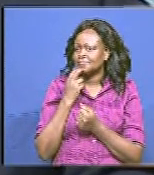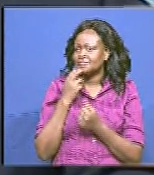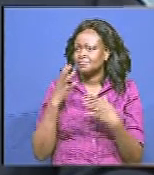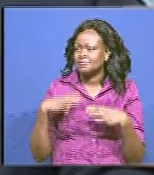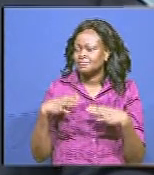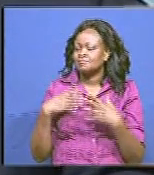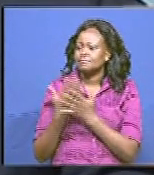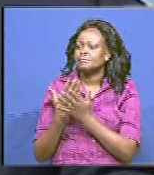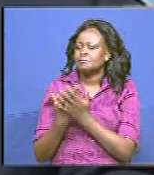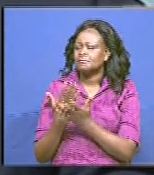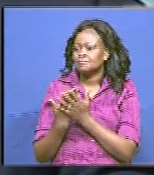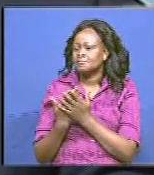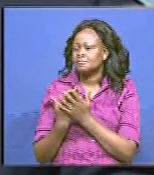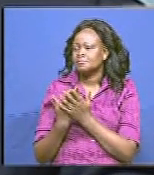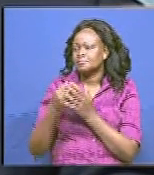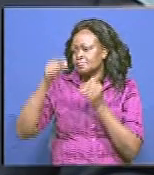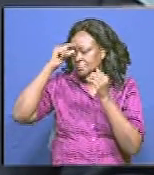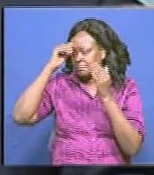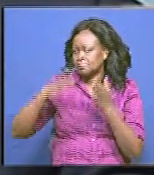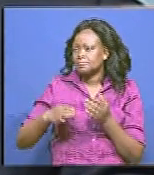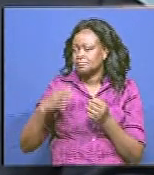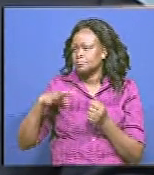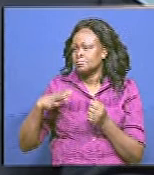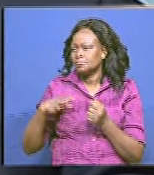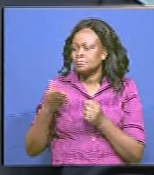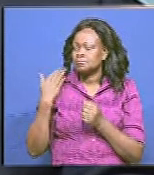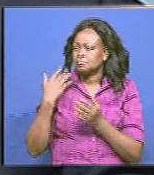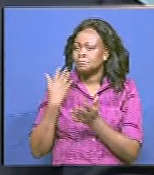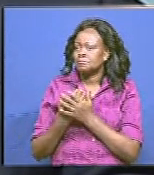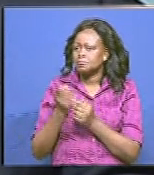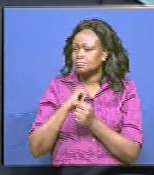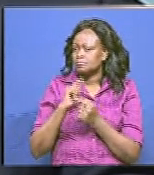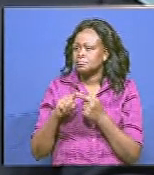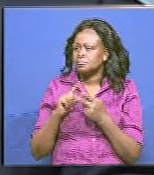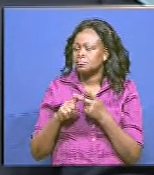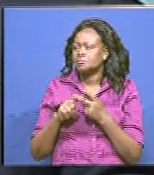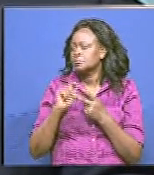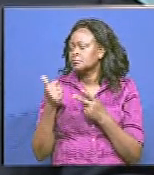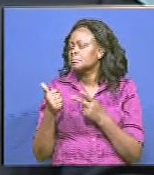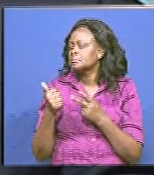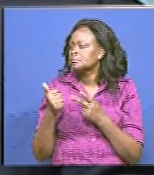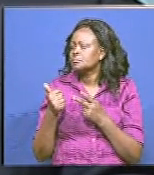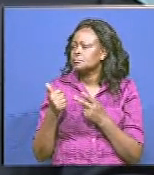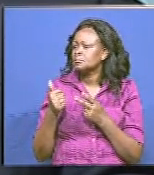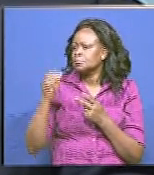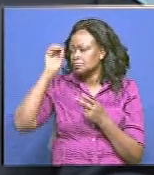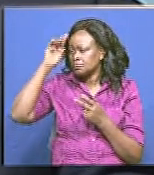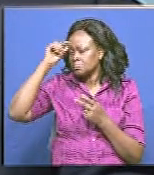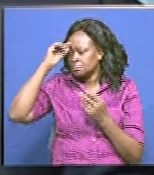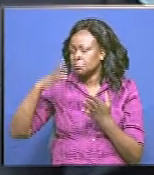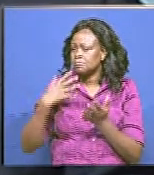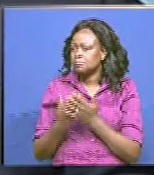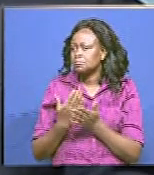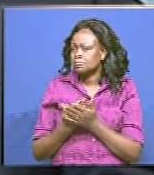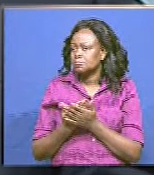been arrested. We have Governor of Samburu the other day arrested. We had Kiambu governor. Kiambu governor.